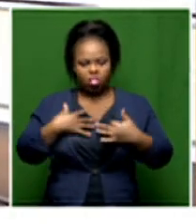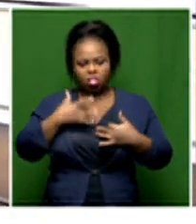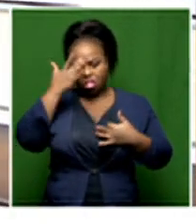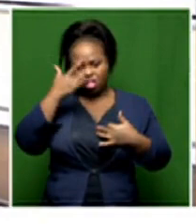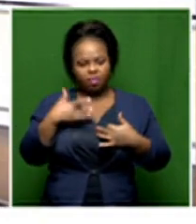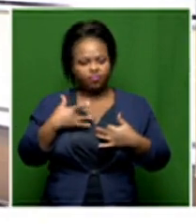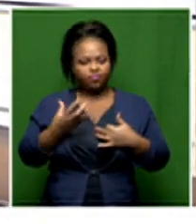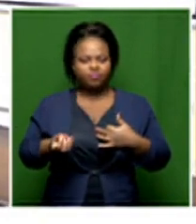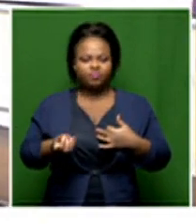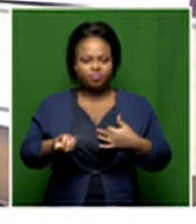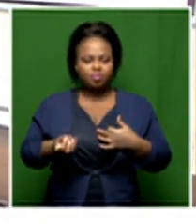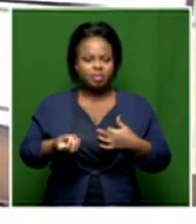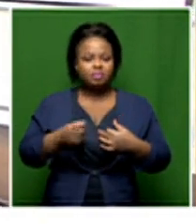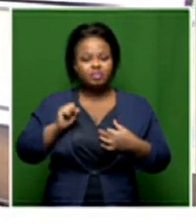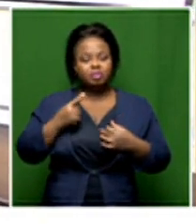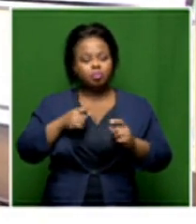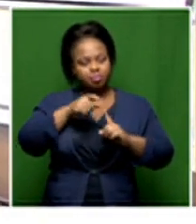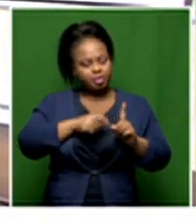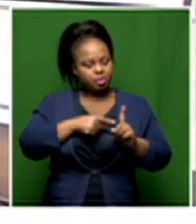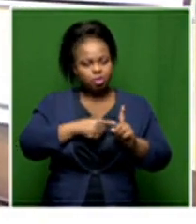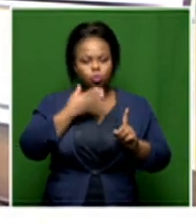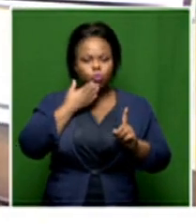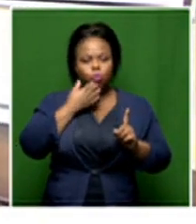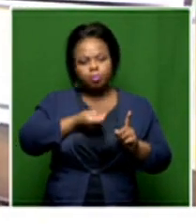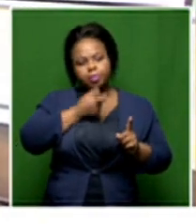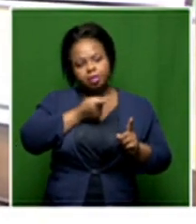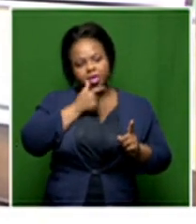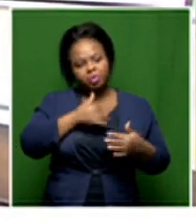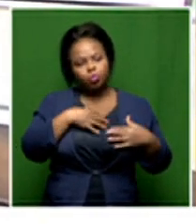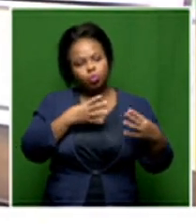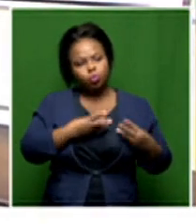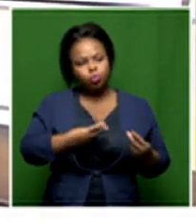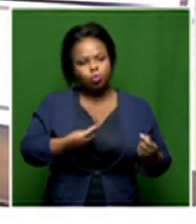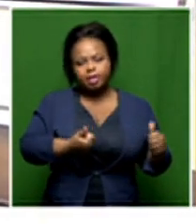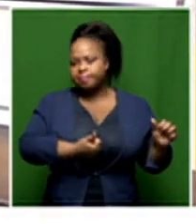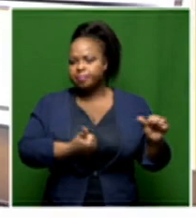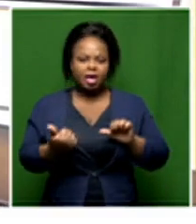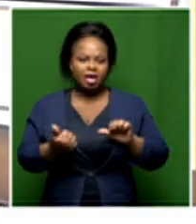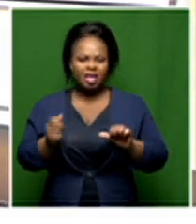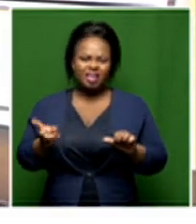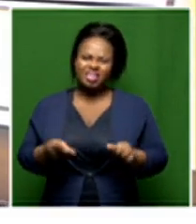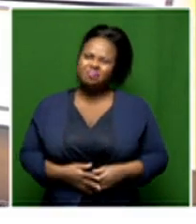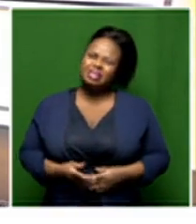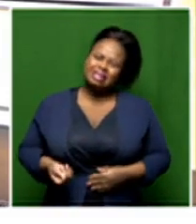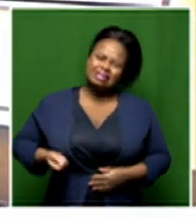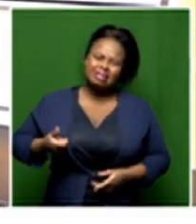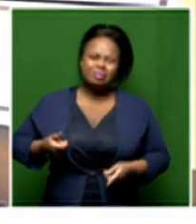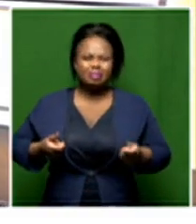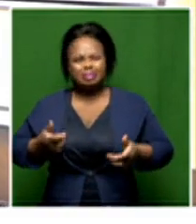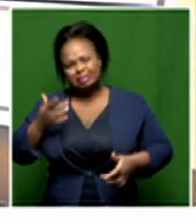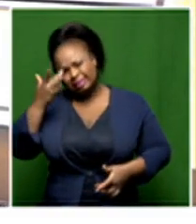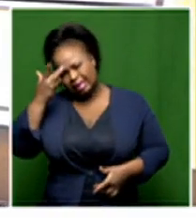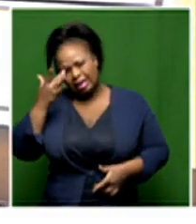who has gone through the treatment comes back and may find themselves with these lingering effects of